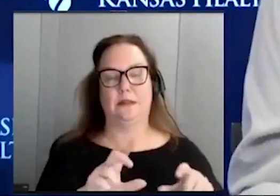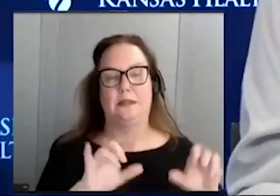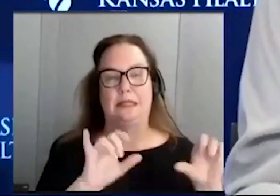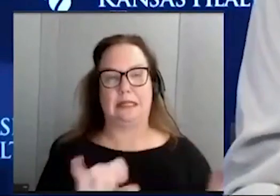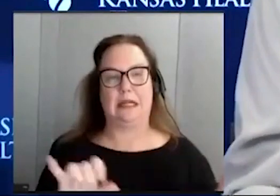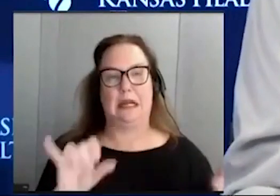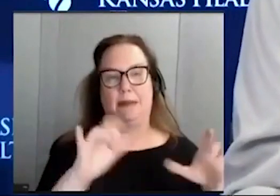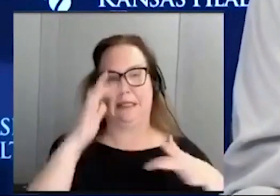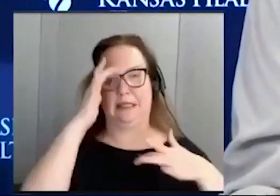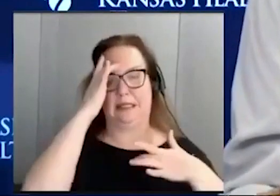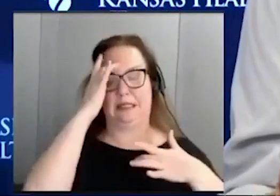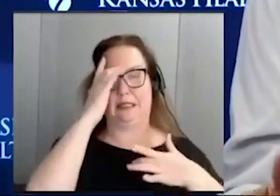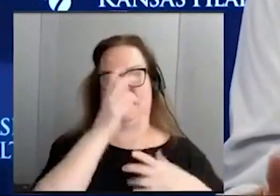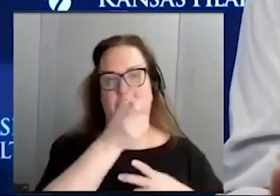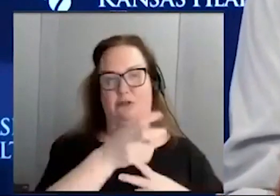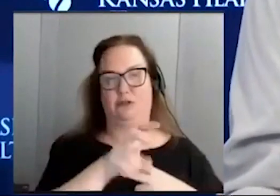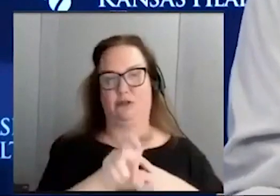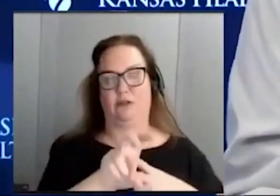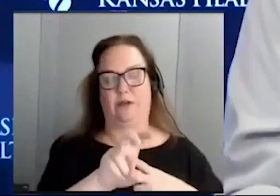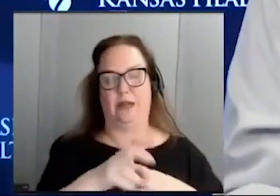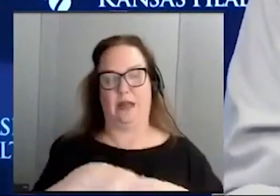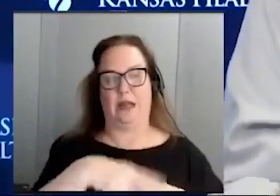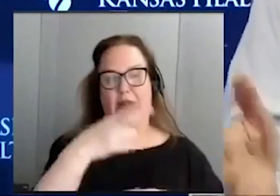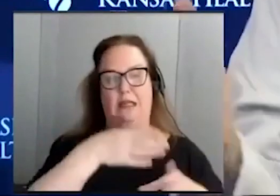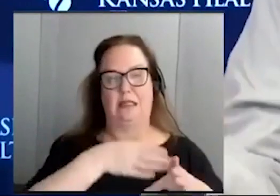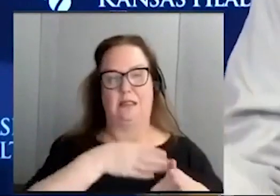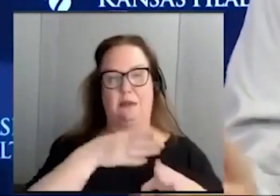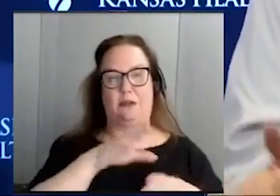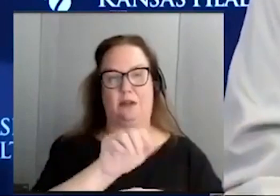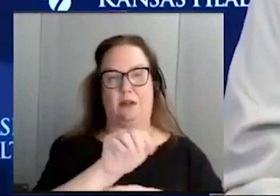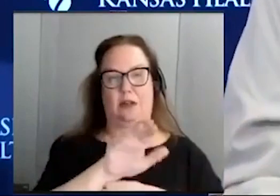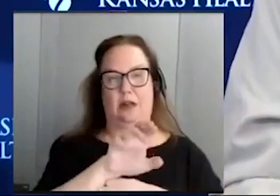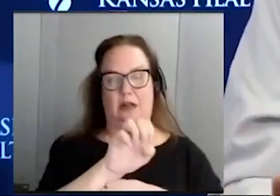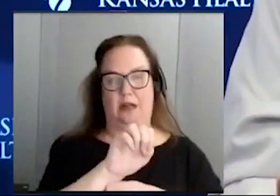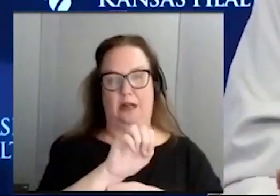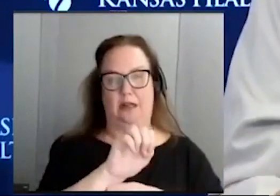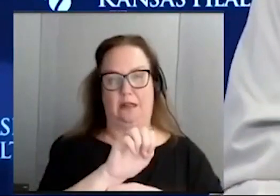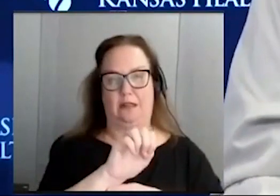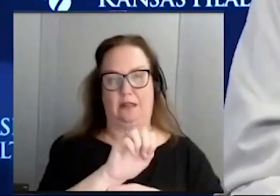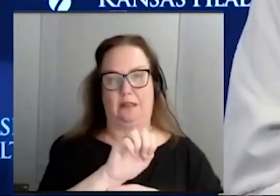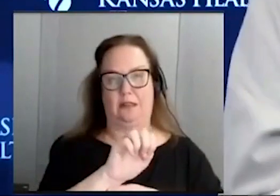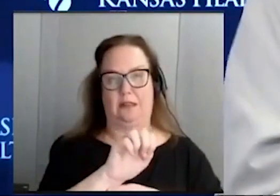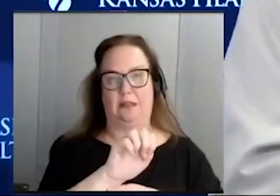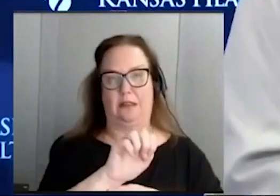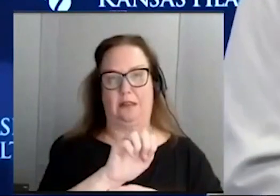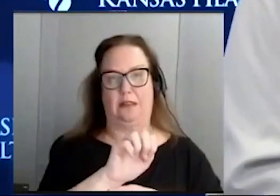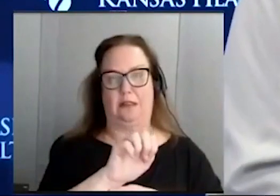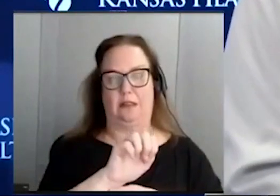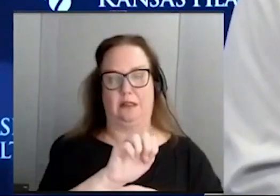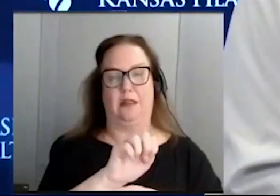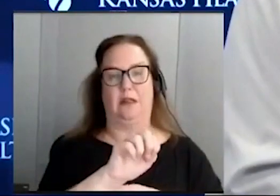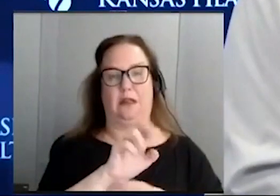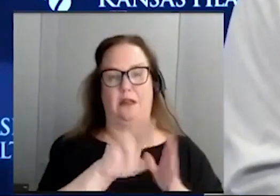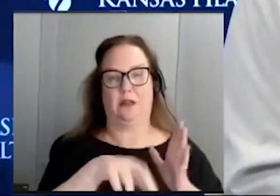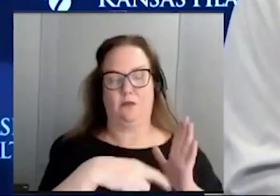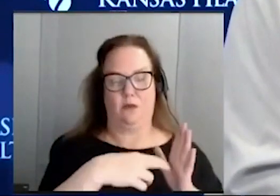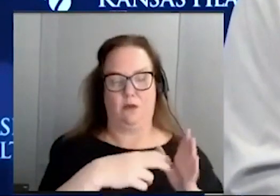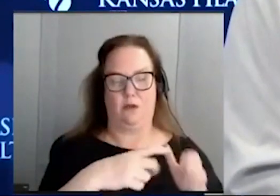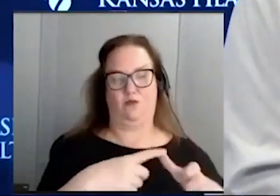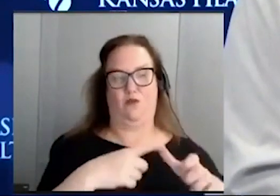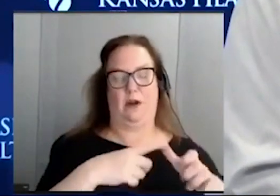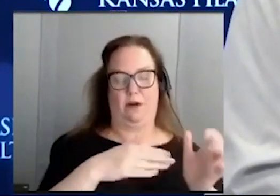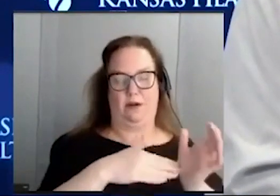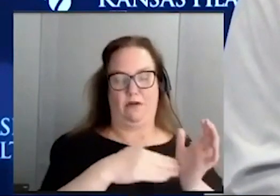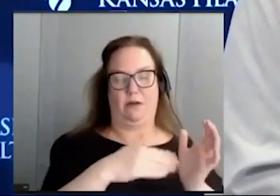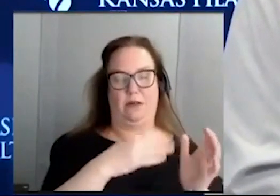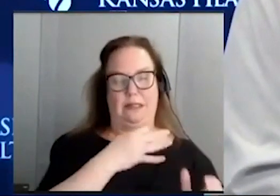shift from the realm of highly specialized care, and there will still be a role for highly specialized care, into the role of your primary care physician is going to become an expert at